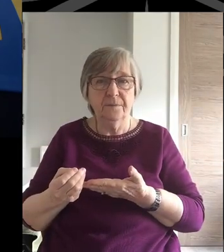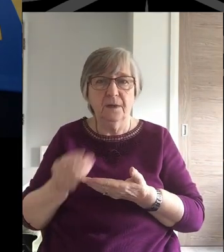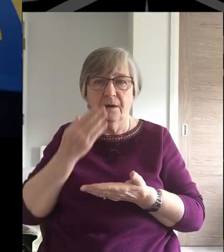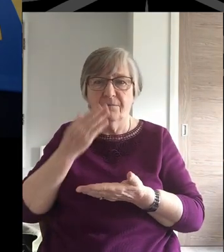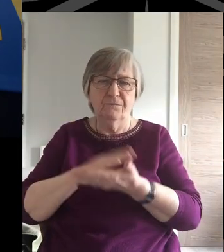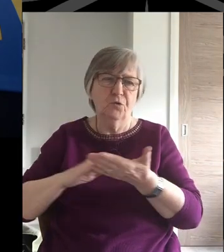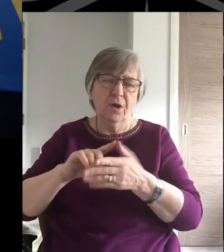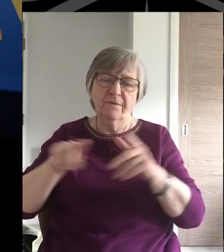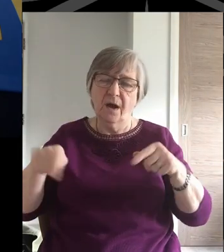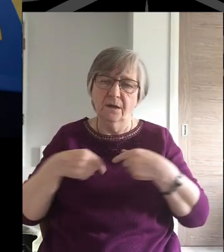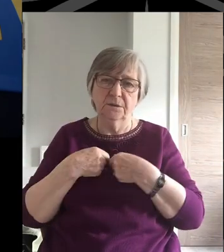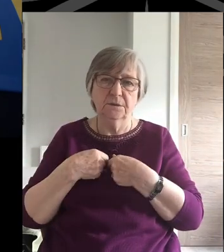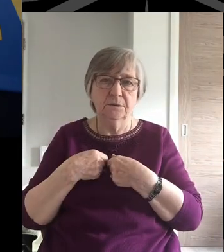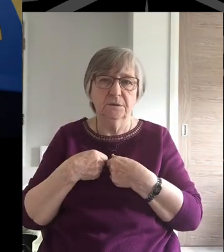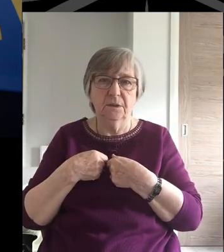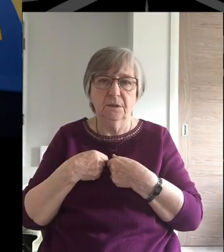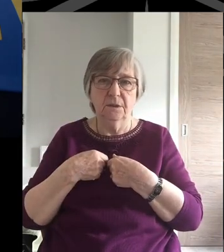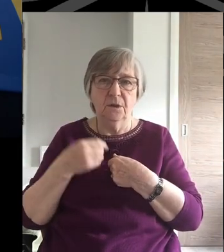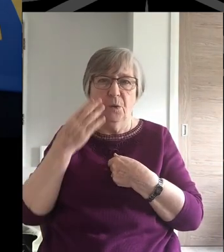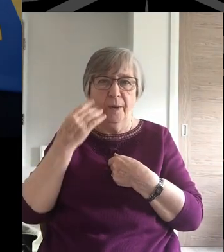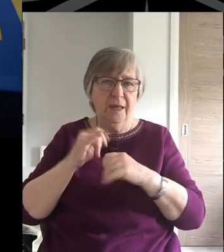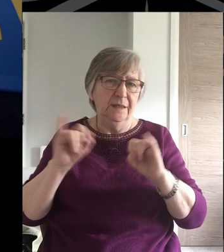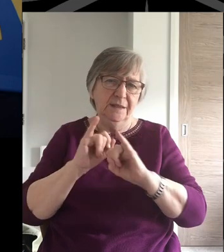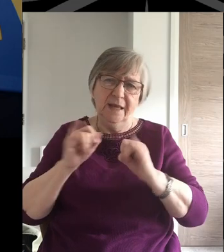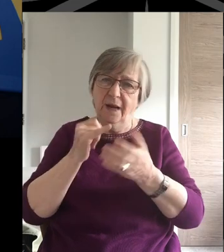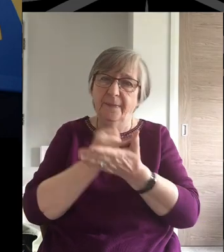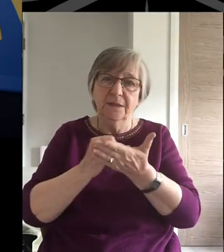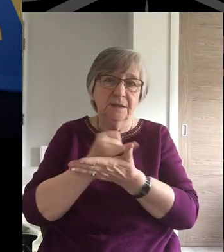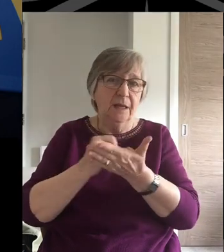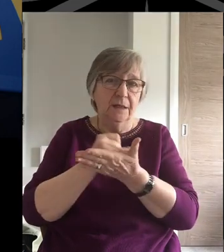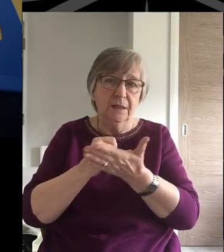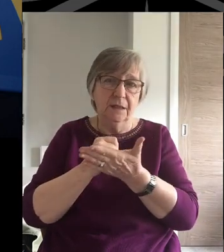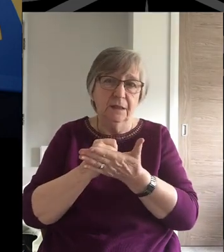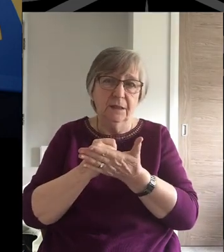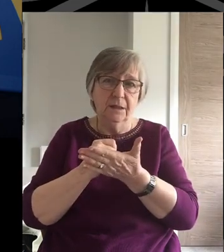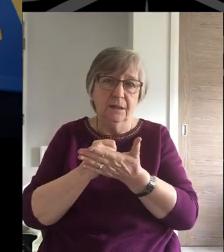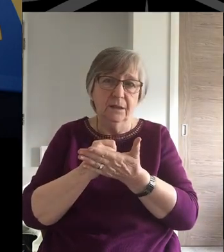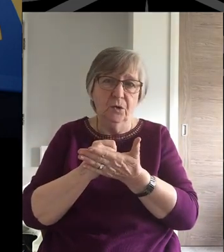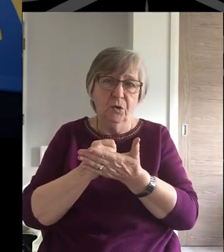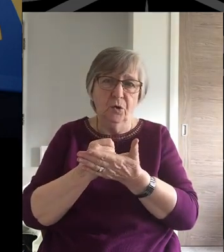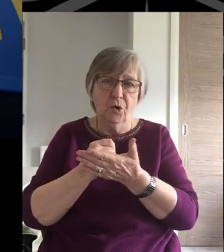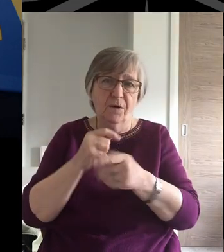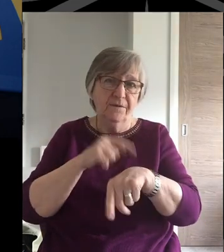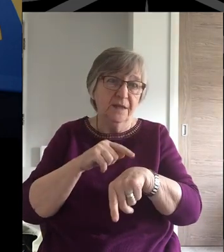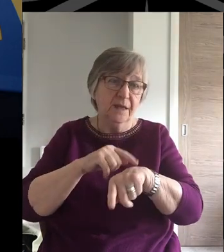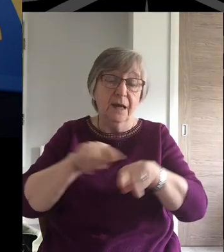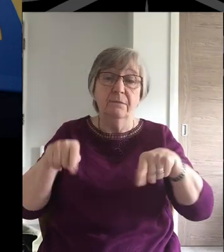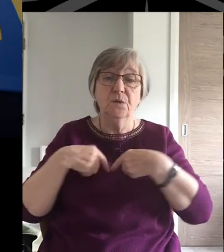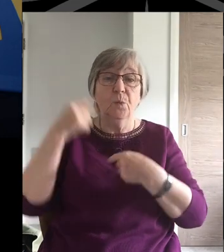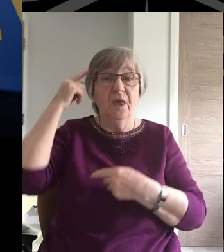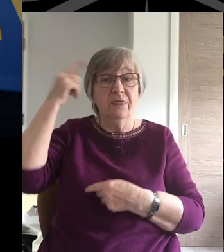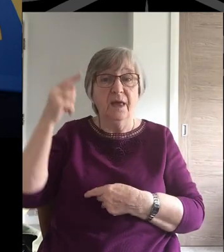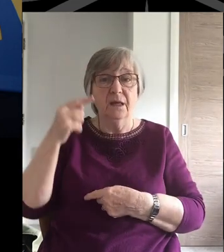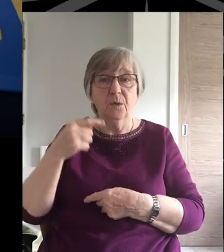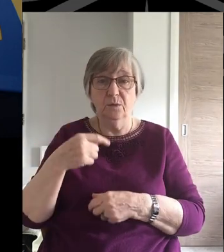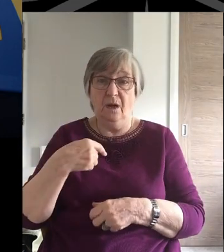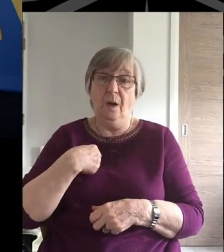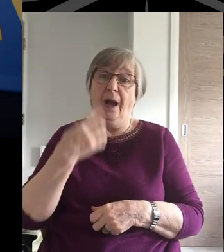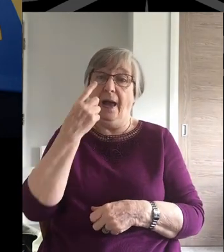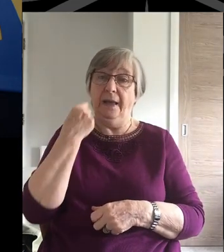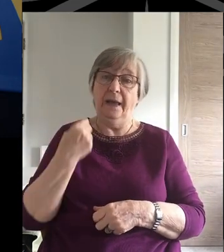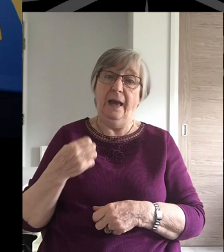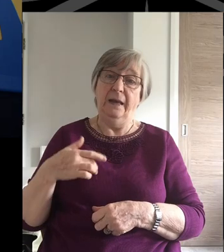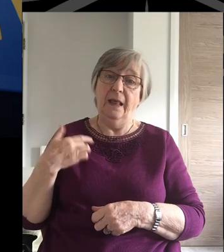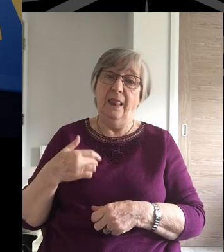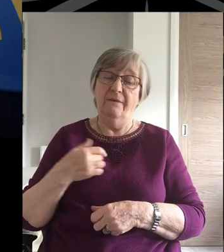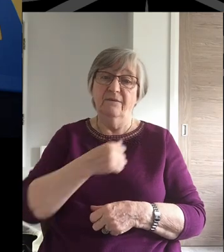And forgive us for the dreadful sin of the times we've imagined that we can live the Christian